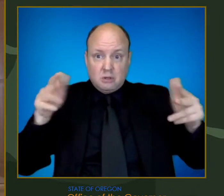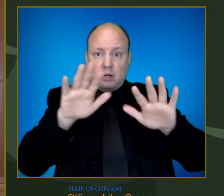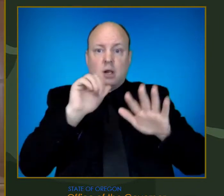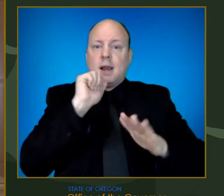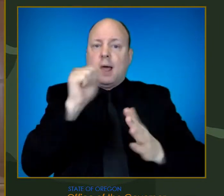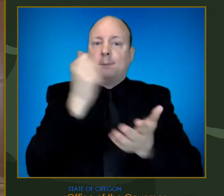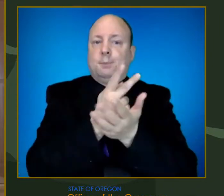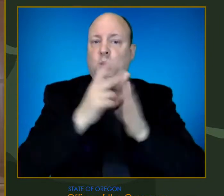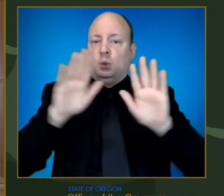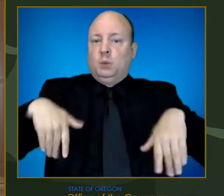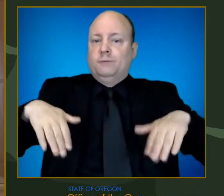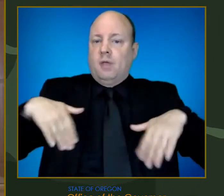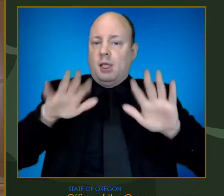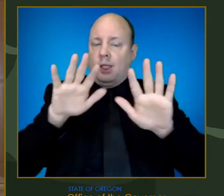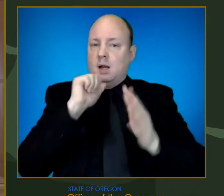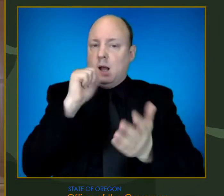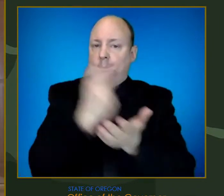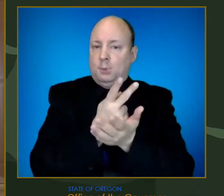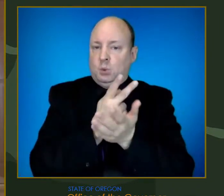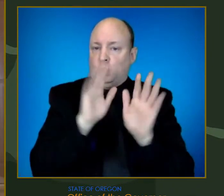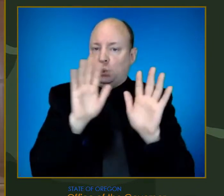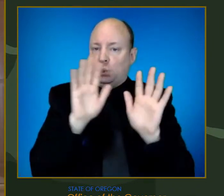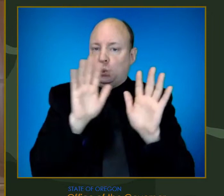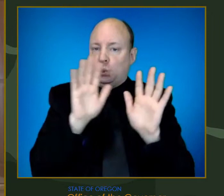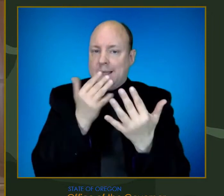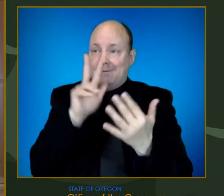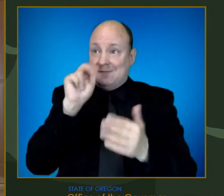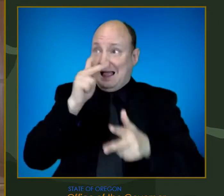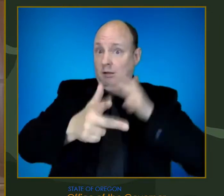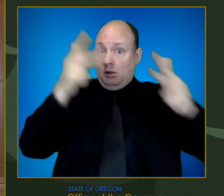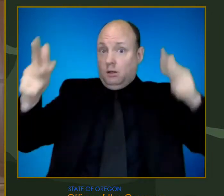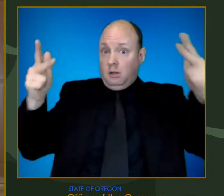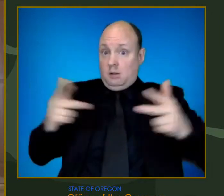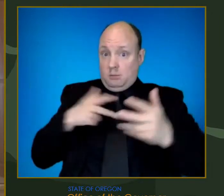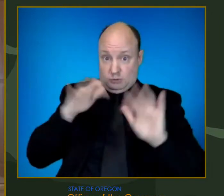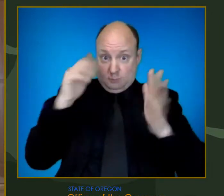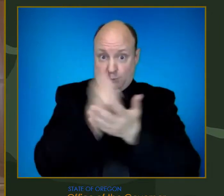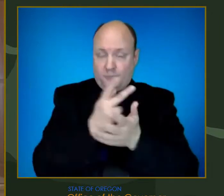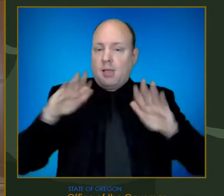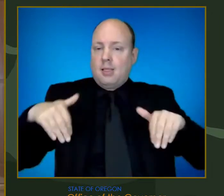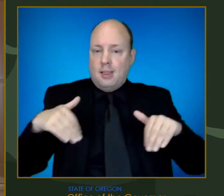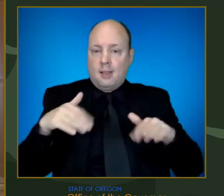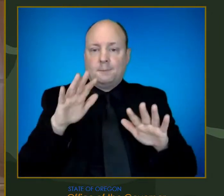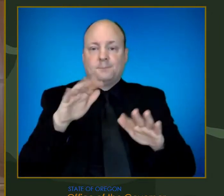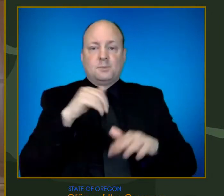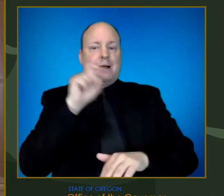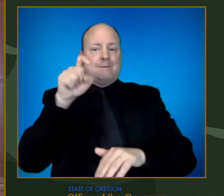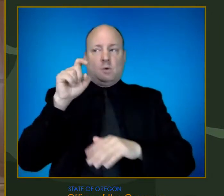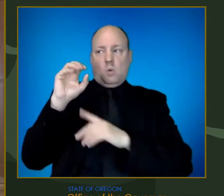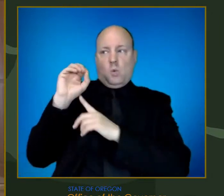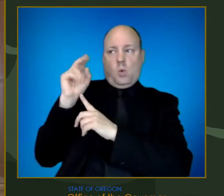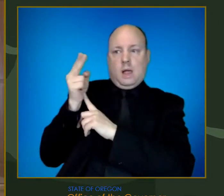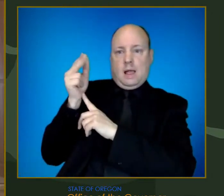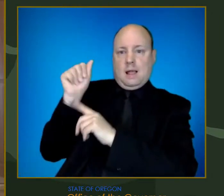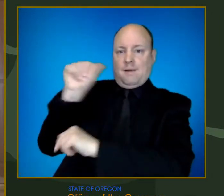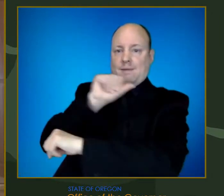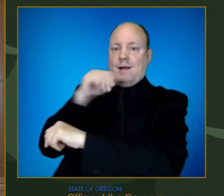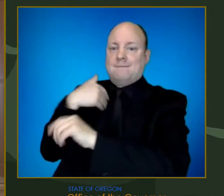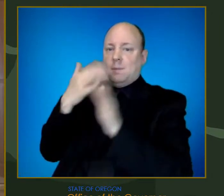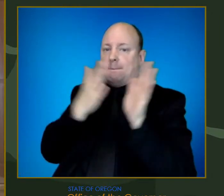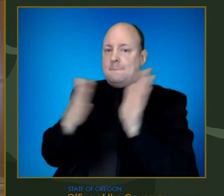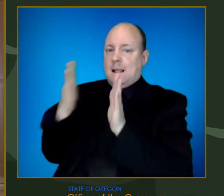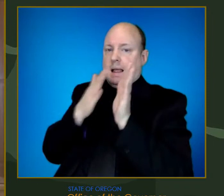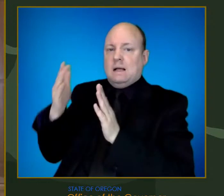in progress. Yes, the Oregon Health Authority has a plan to utilize these vans throughout